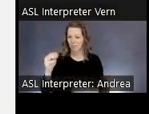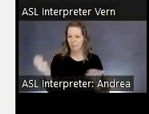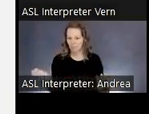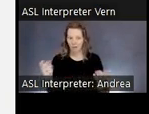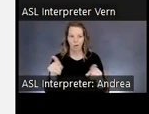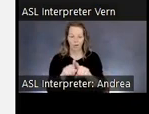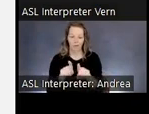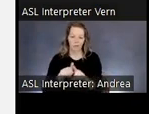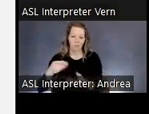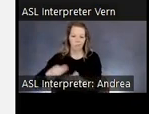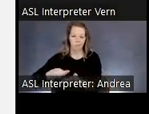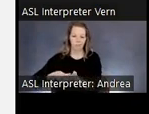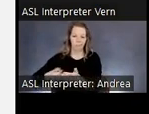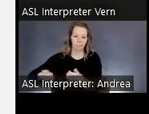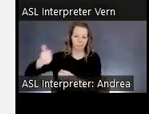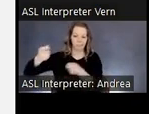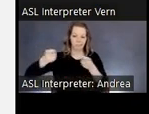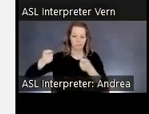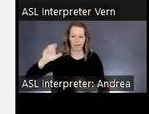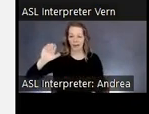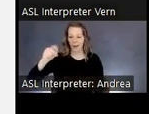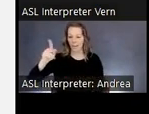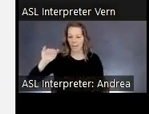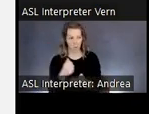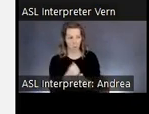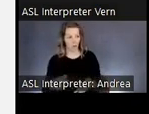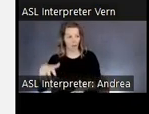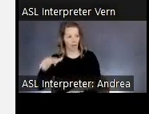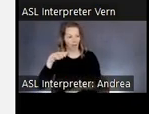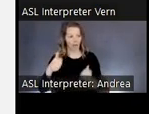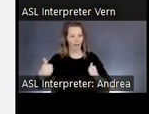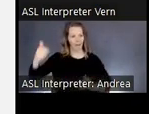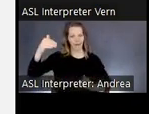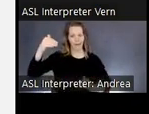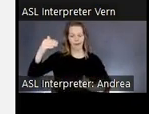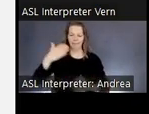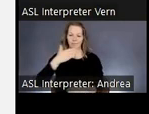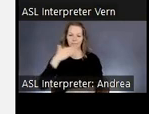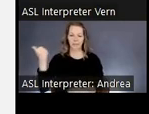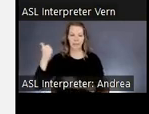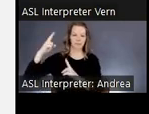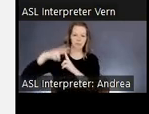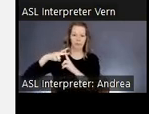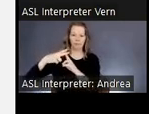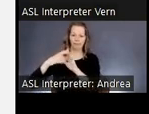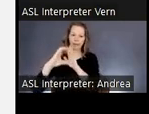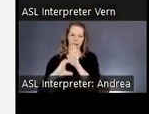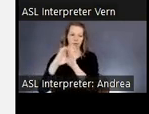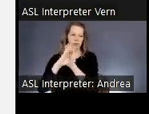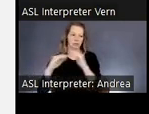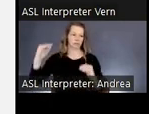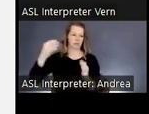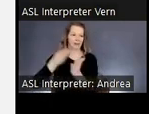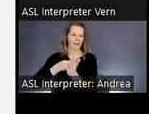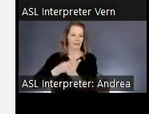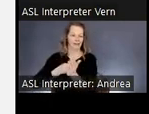capitalism, meaning that individual wealth, individual gathering, that is the defining characteristic of our culture. And that